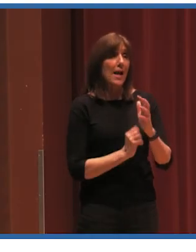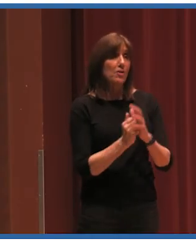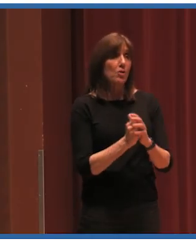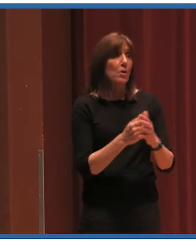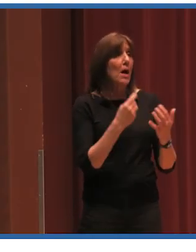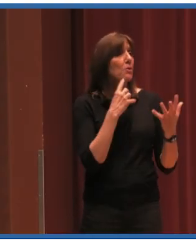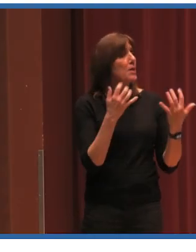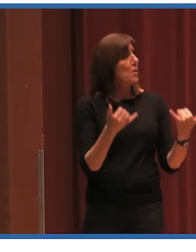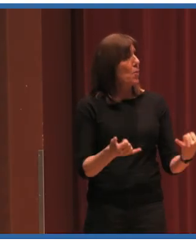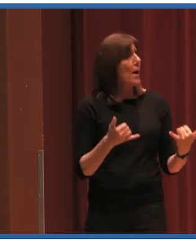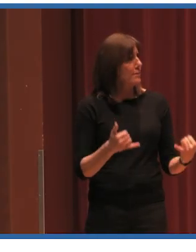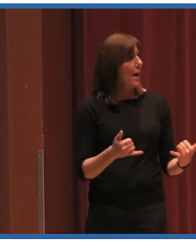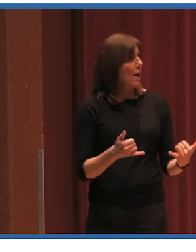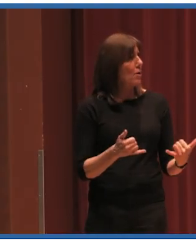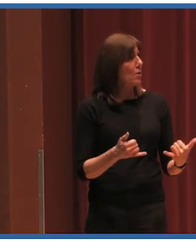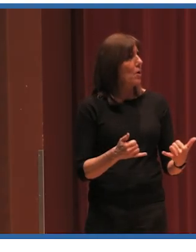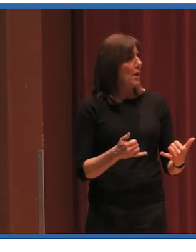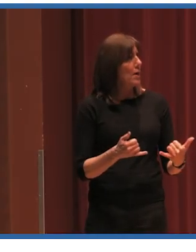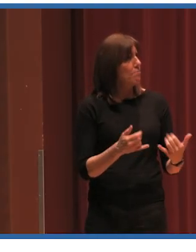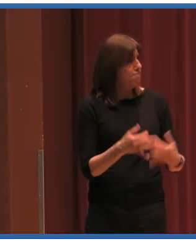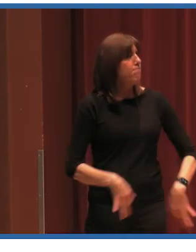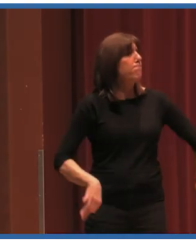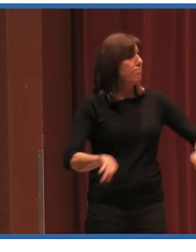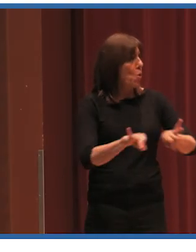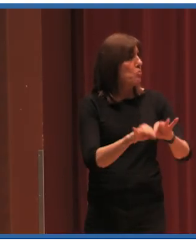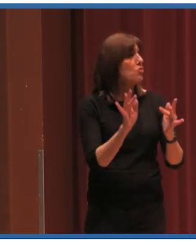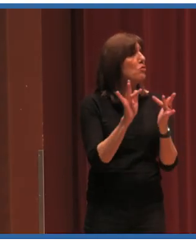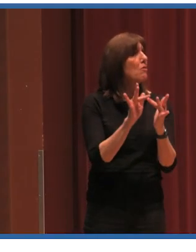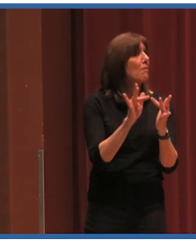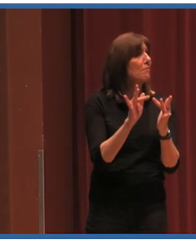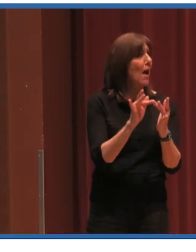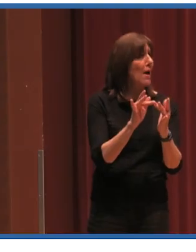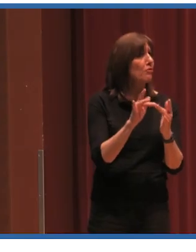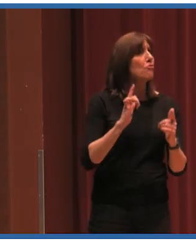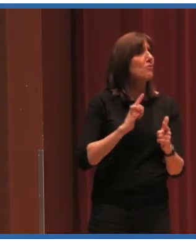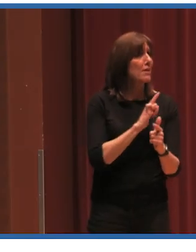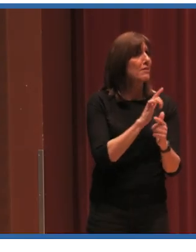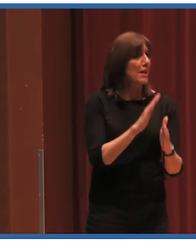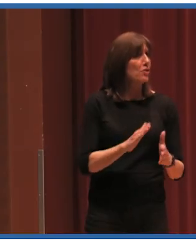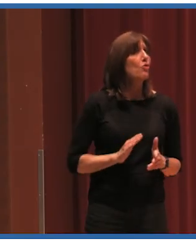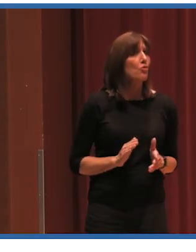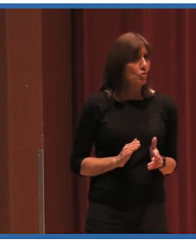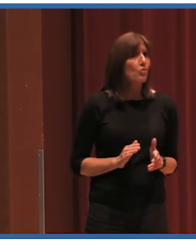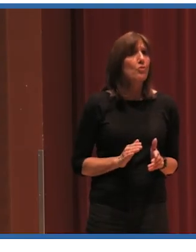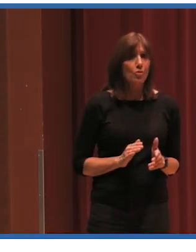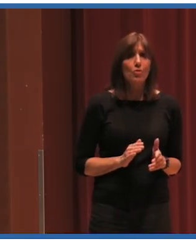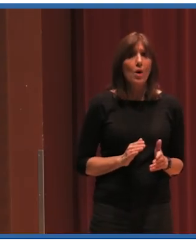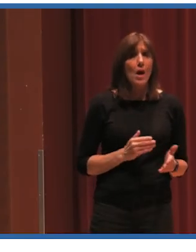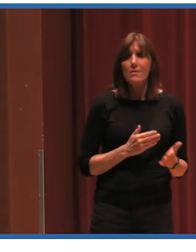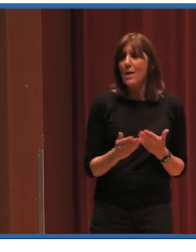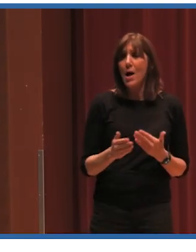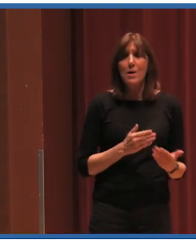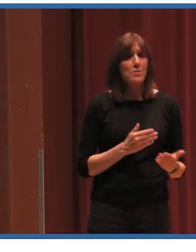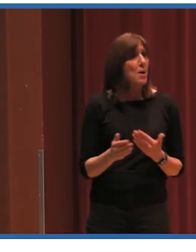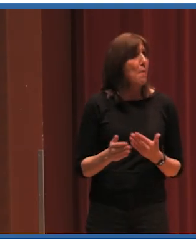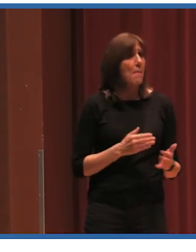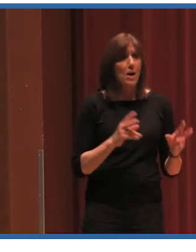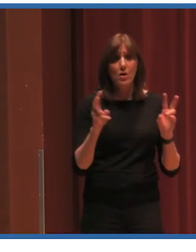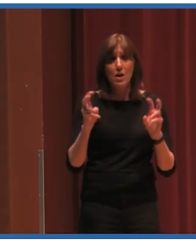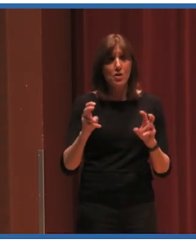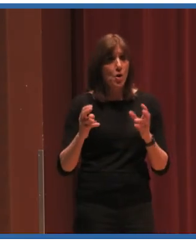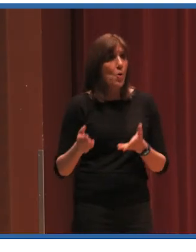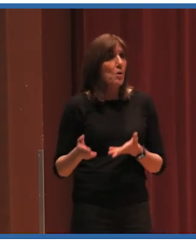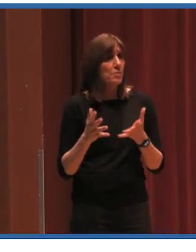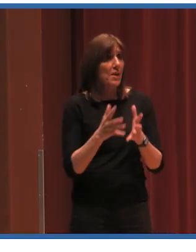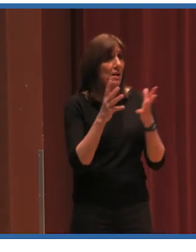very urgent that people contact their policymakers. And whatever your issue is, we presented a lot of